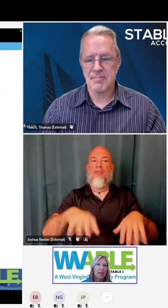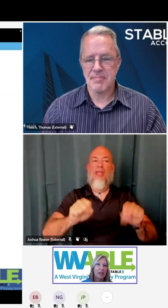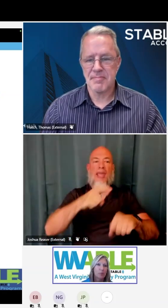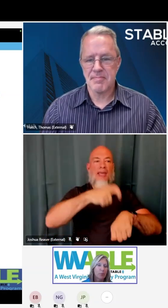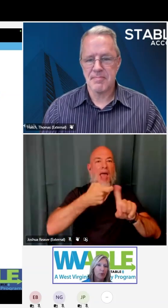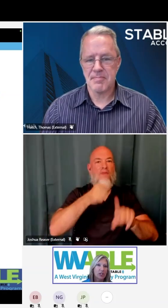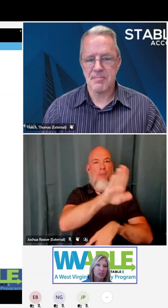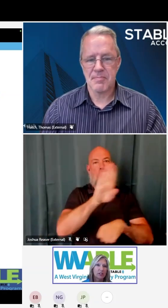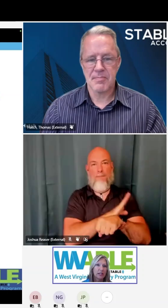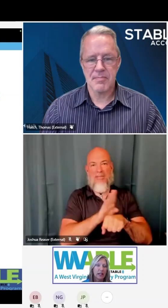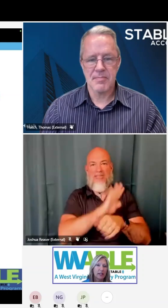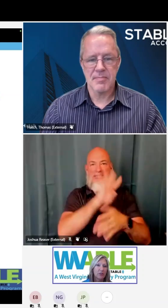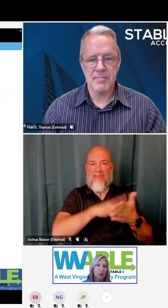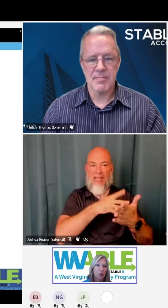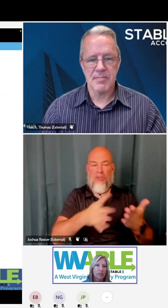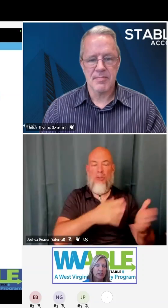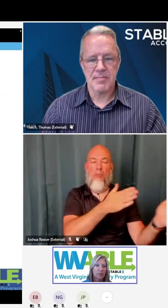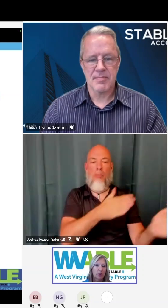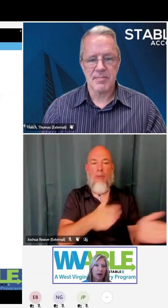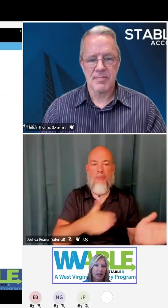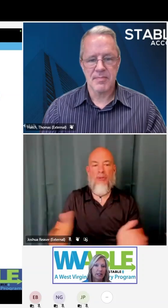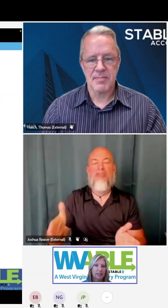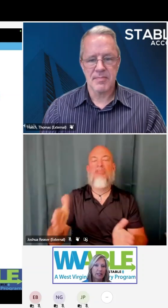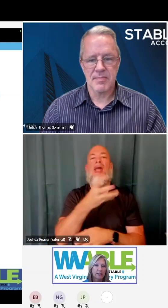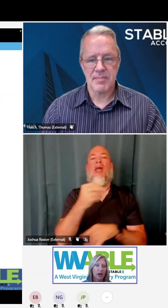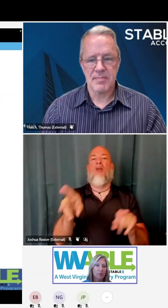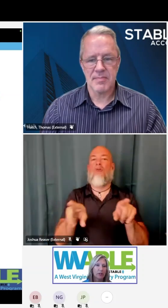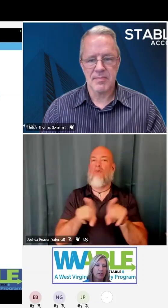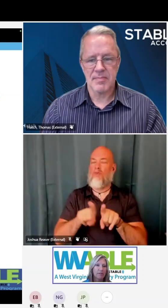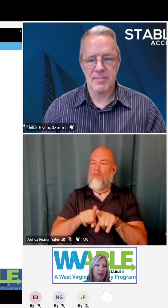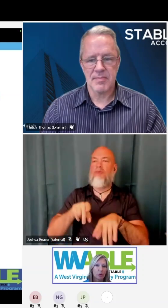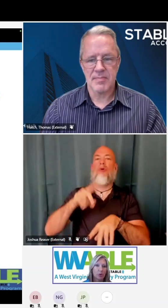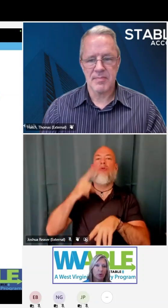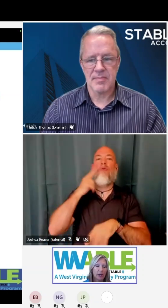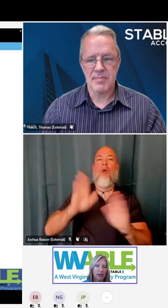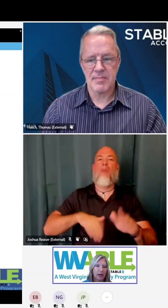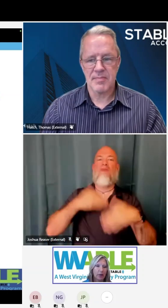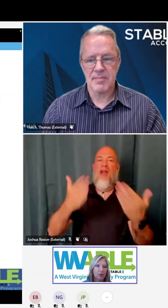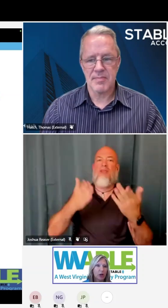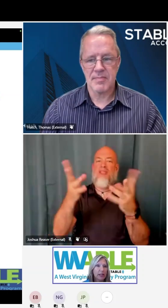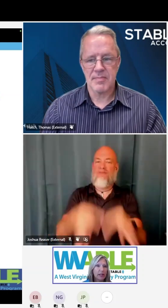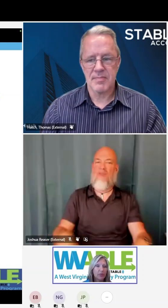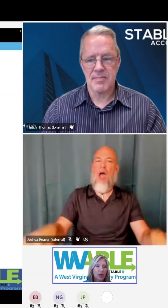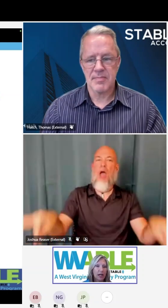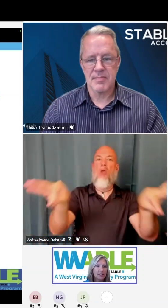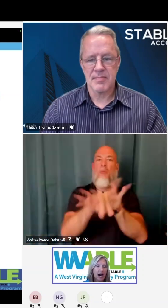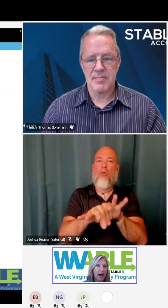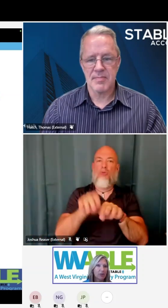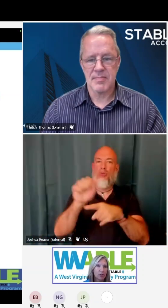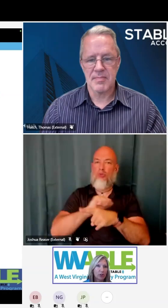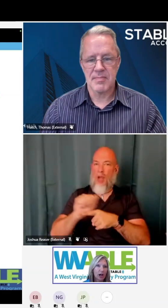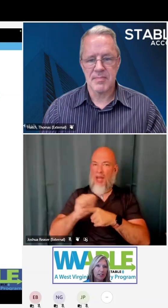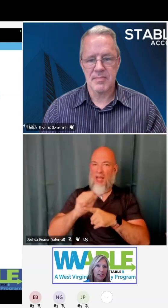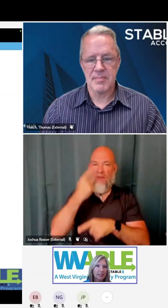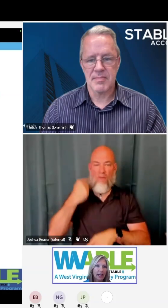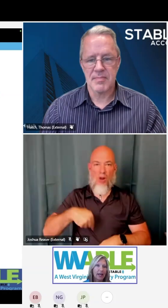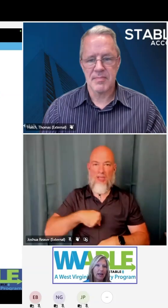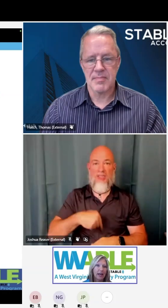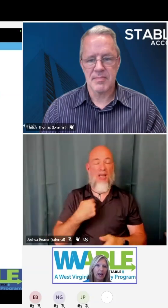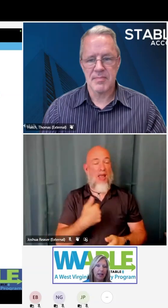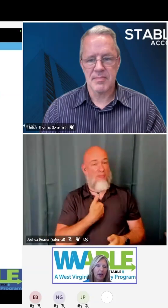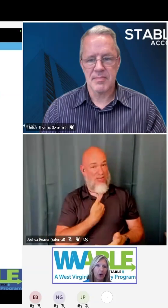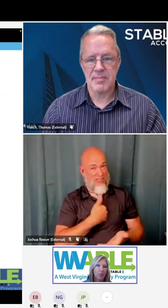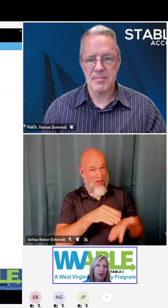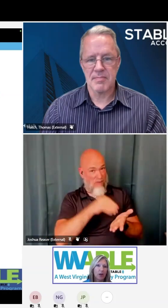schedule in preparation. And then, of course, in providing this incredibly valuable training for us. I've learned a lot